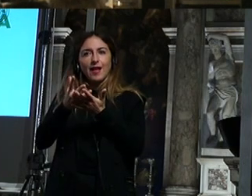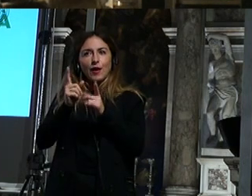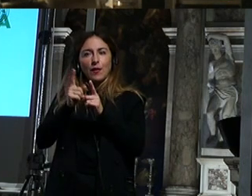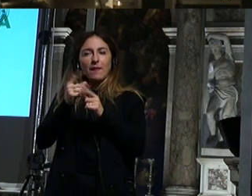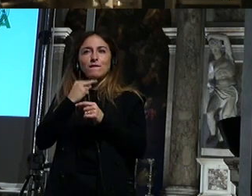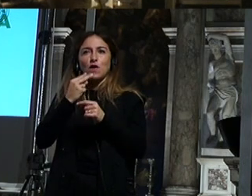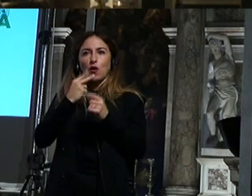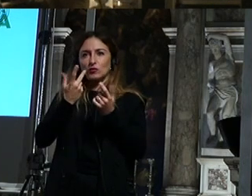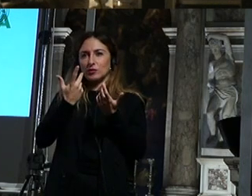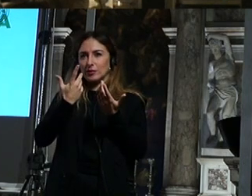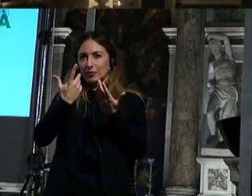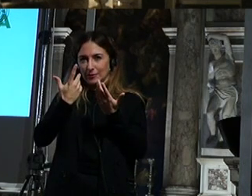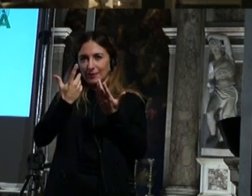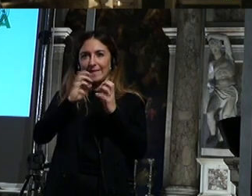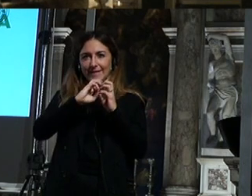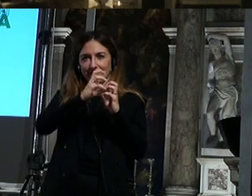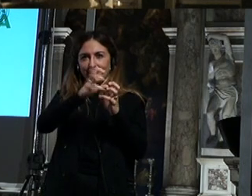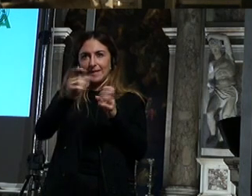the flexibility